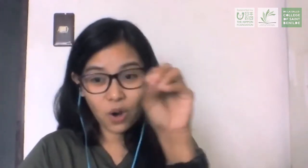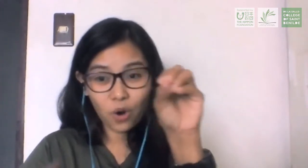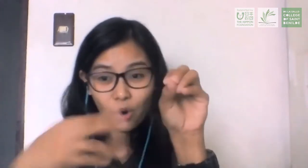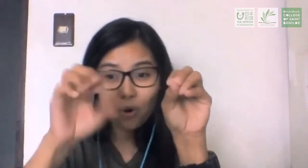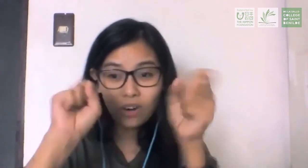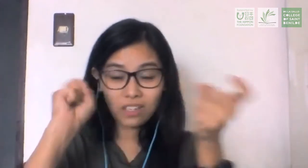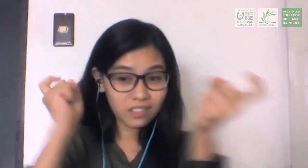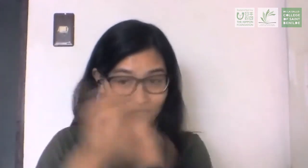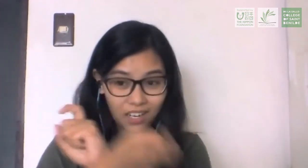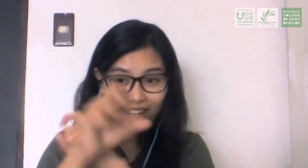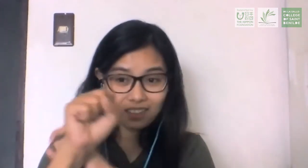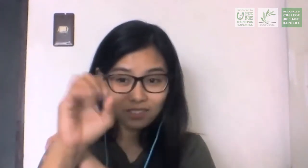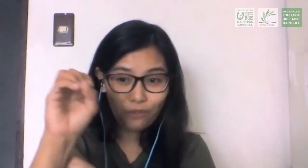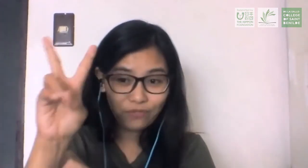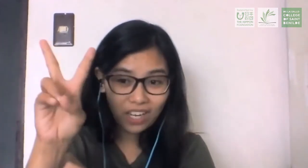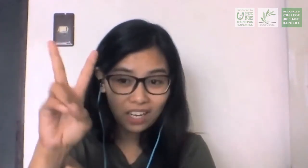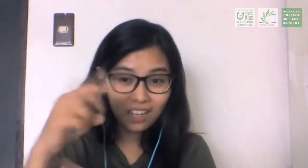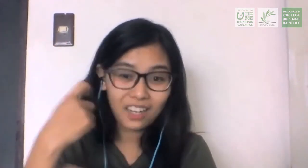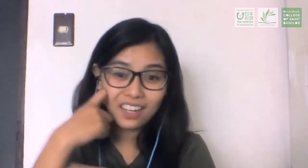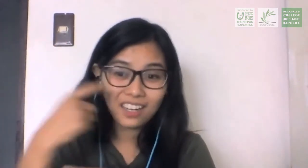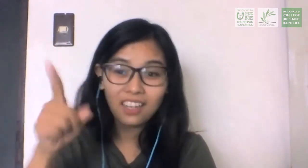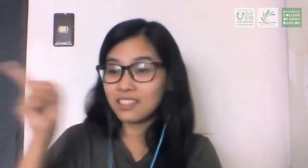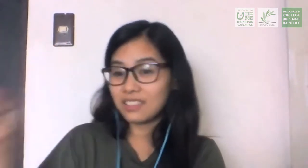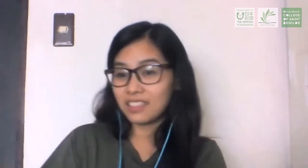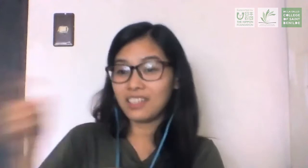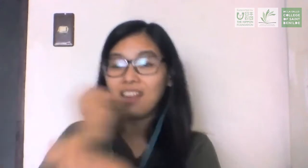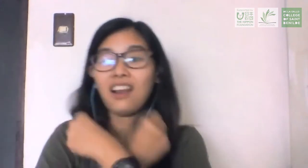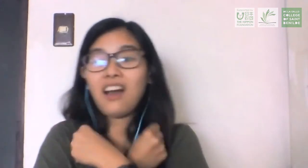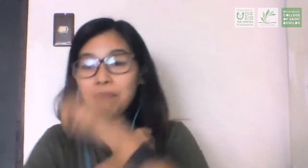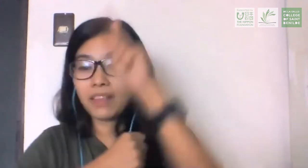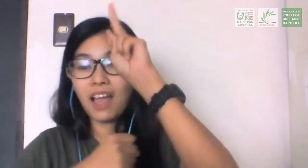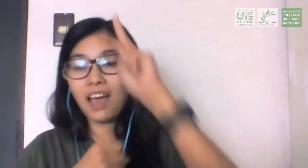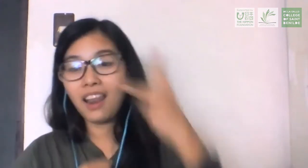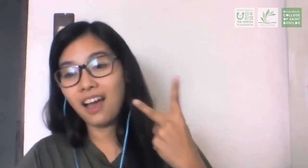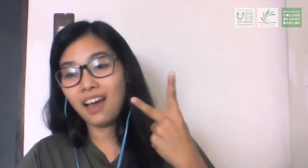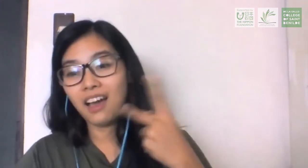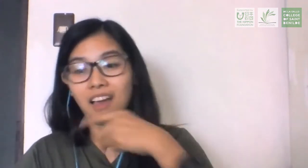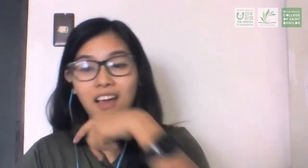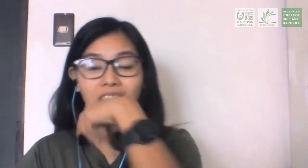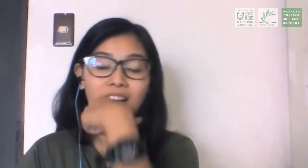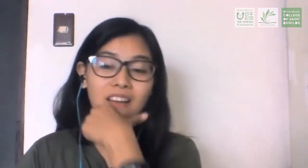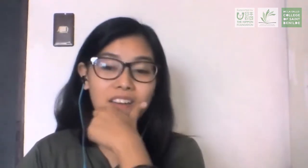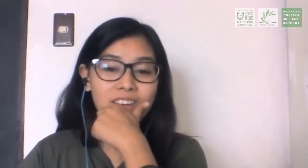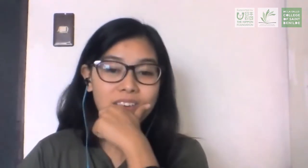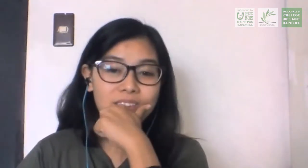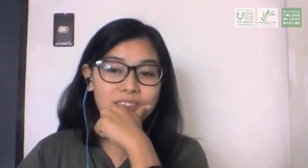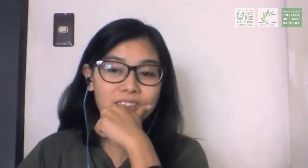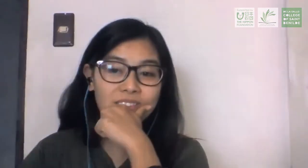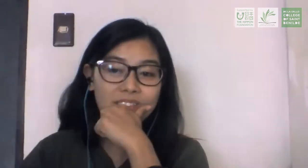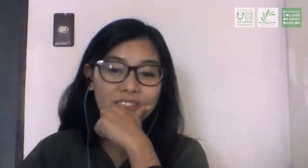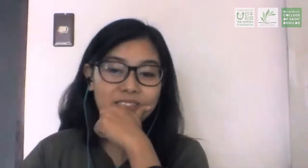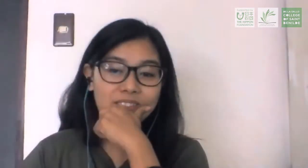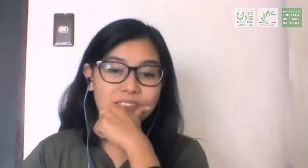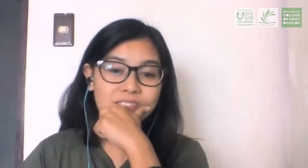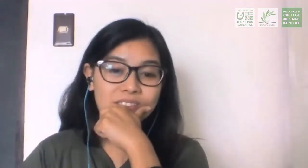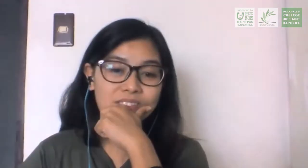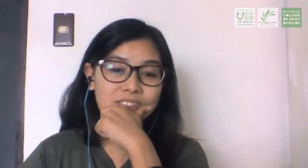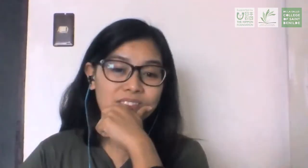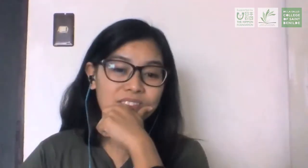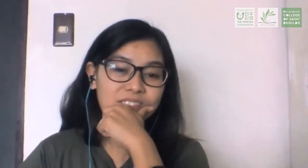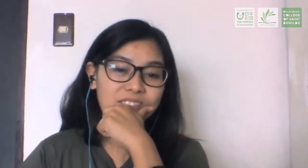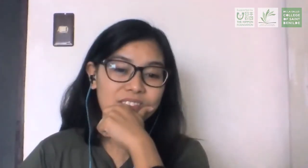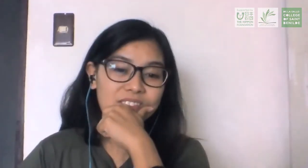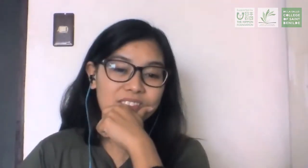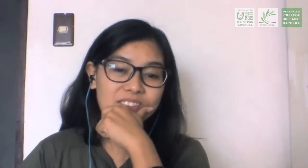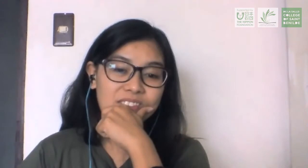we haven't made the final if it was SVO or SOV, but it's he